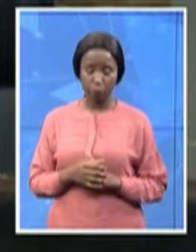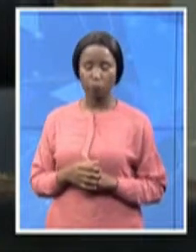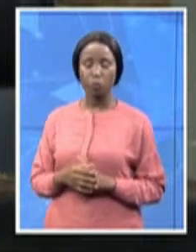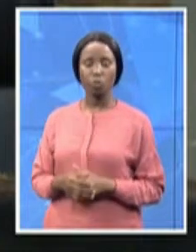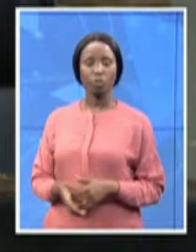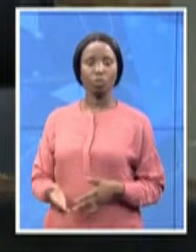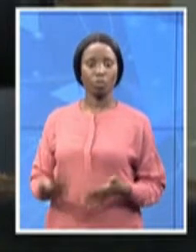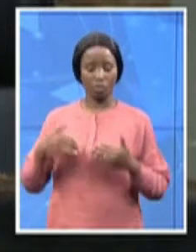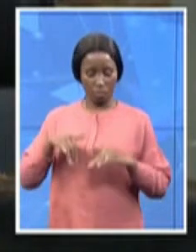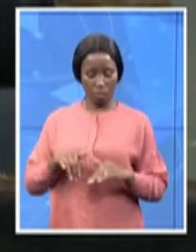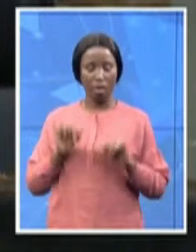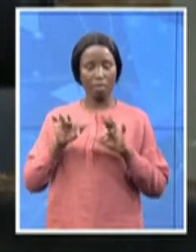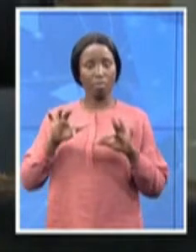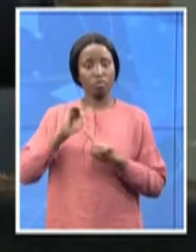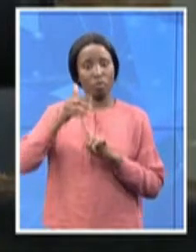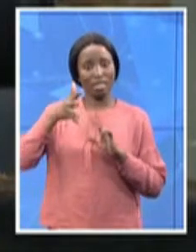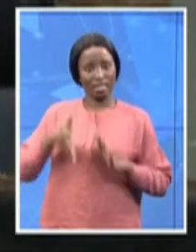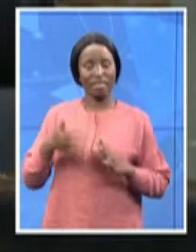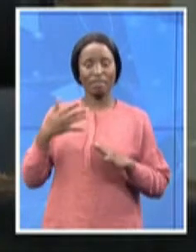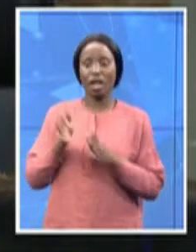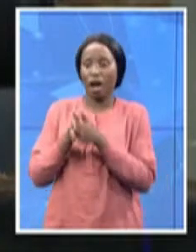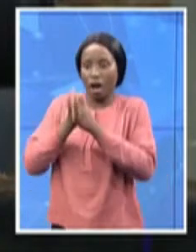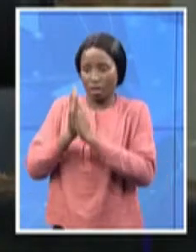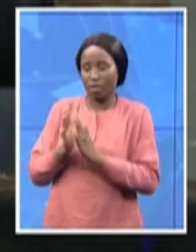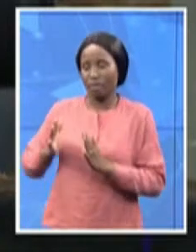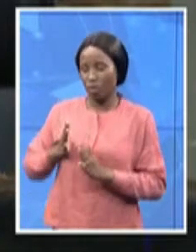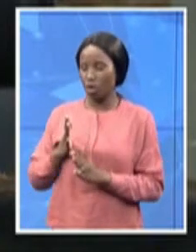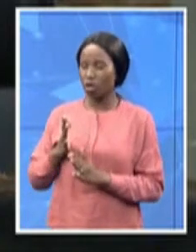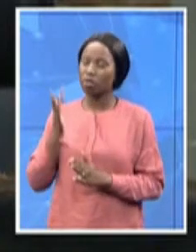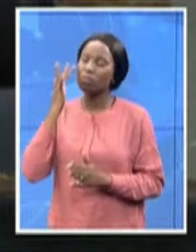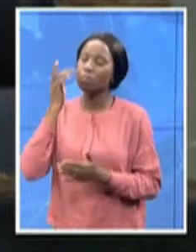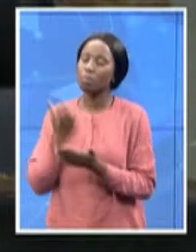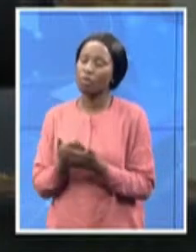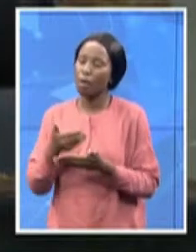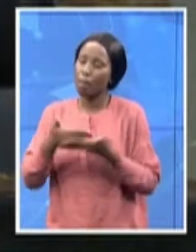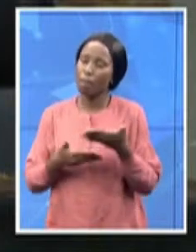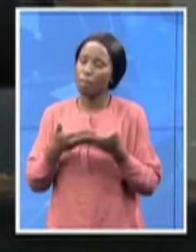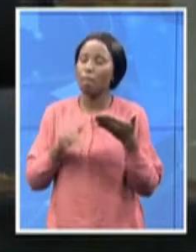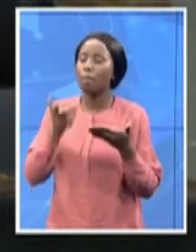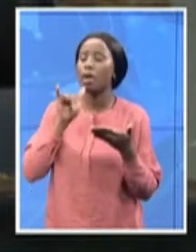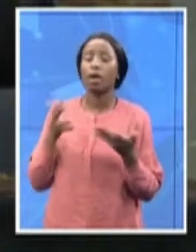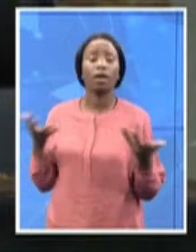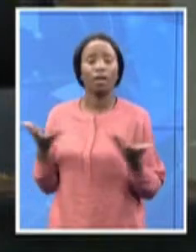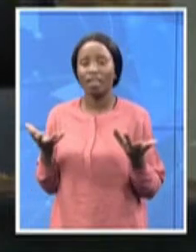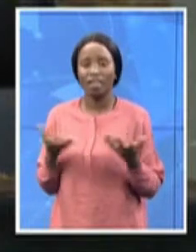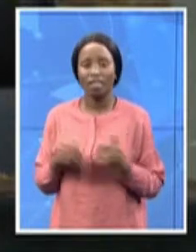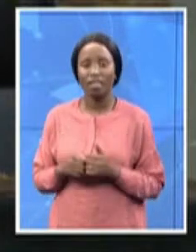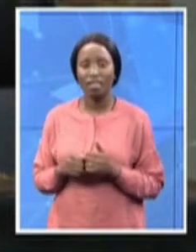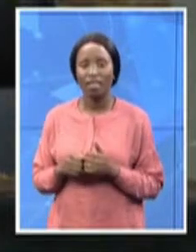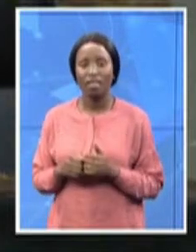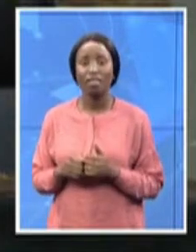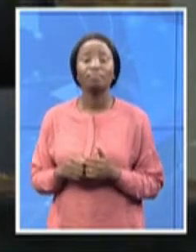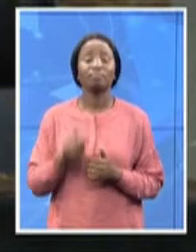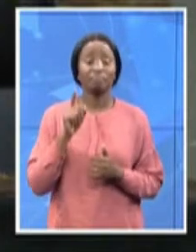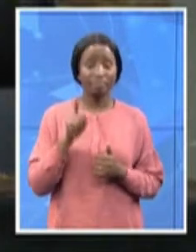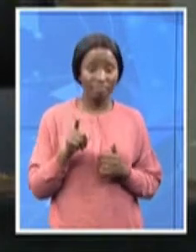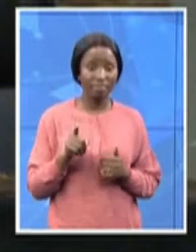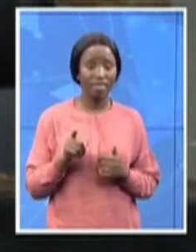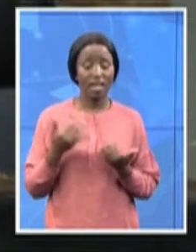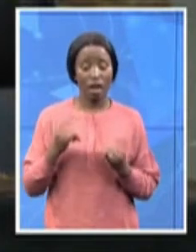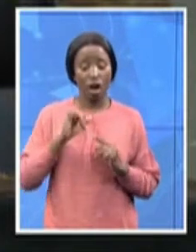to the EFG2 account, from which she confirmed that the sum